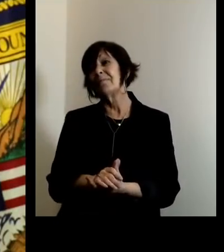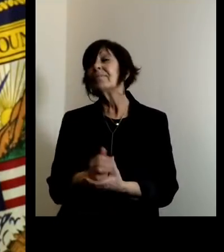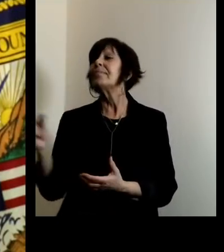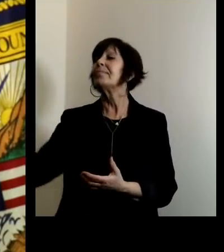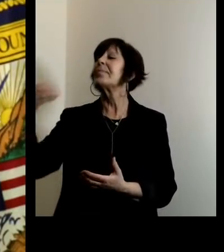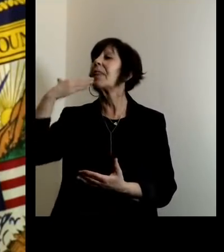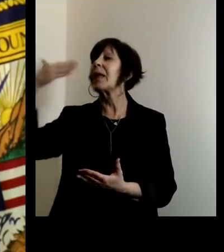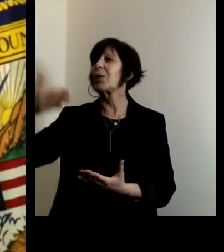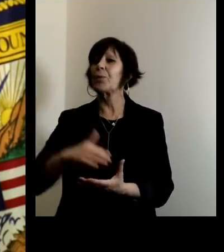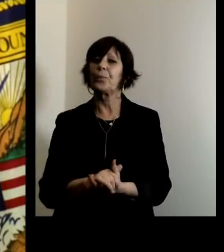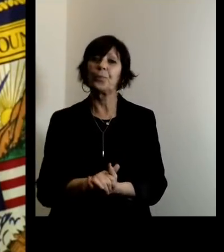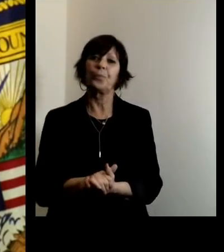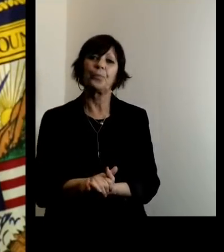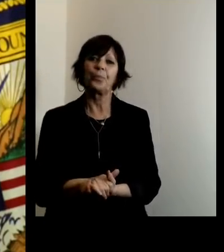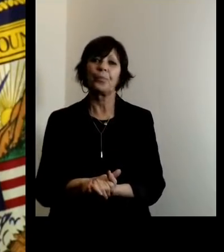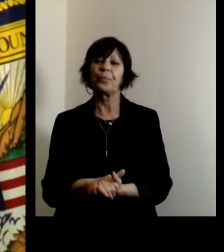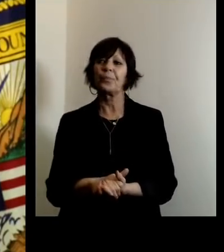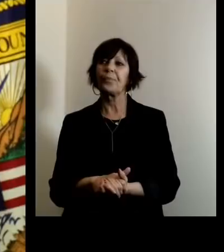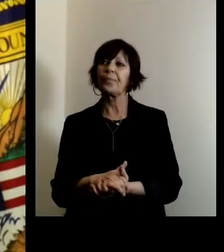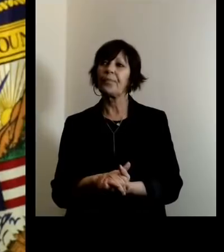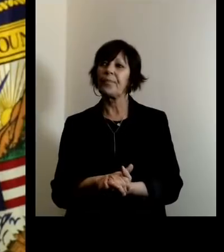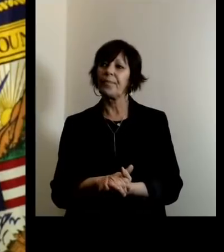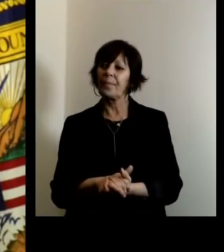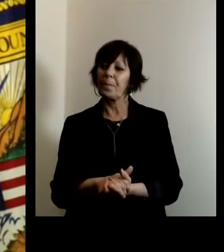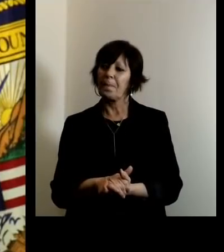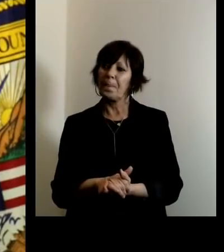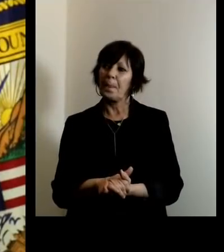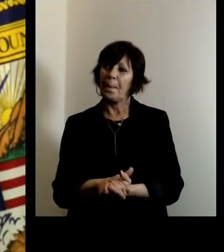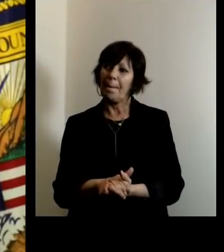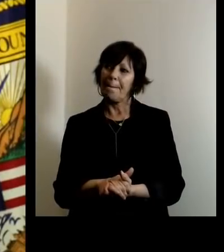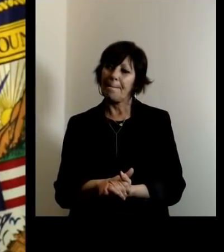It does. Thank you very much. Sure.